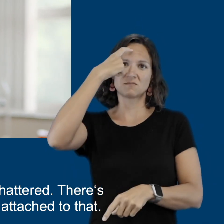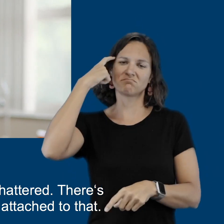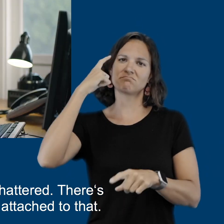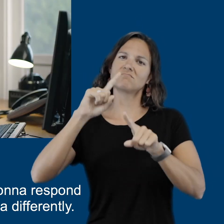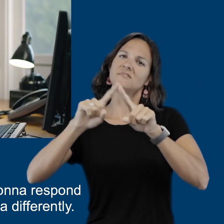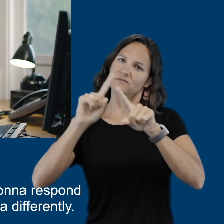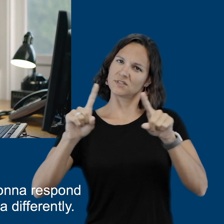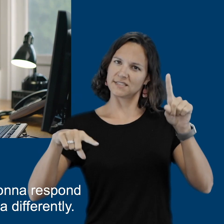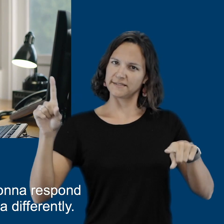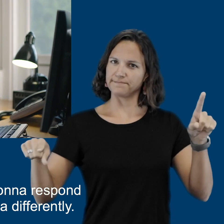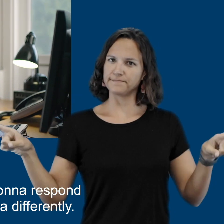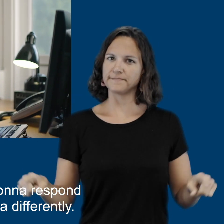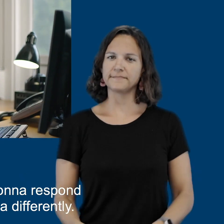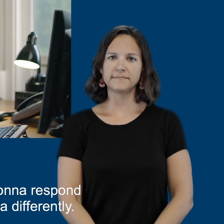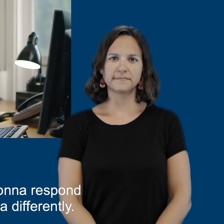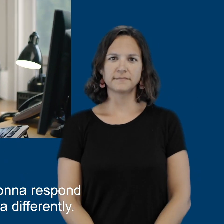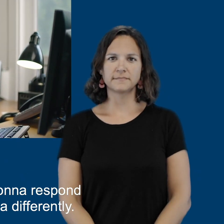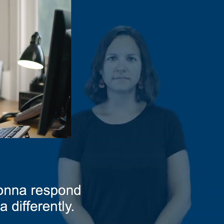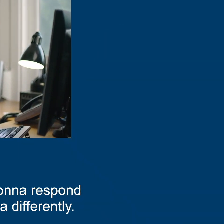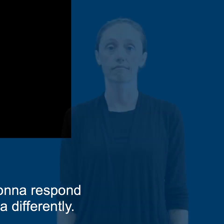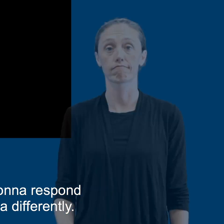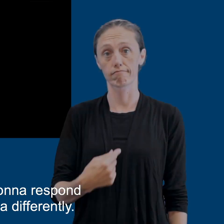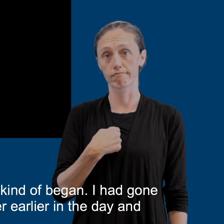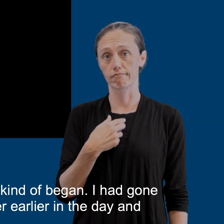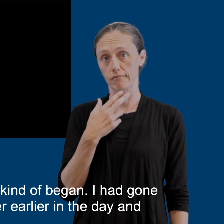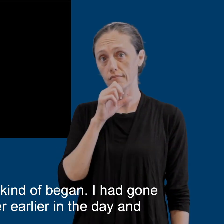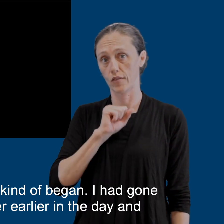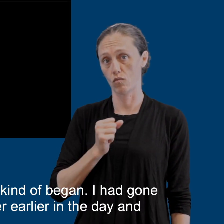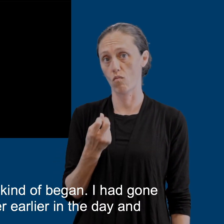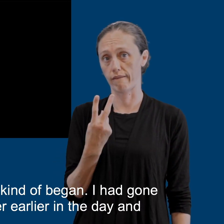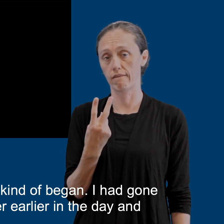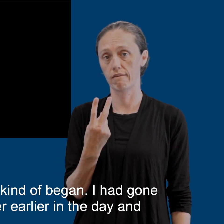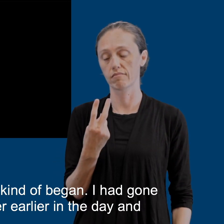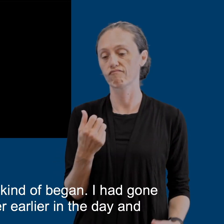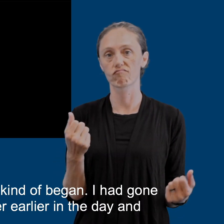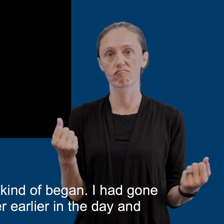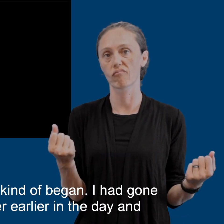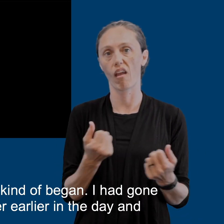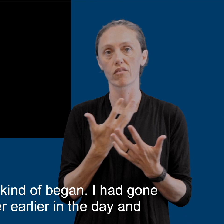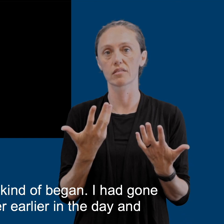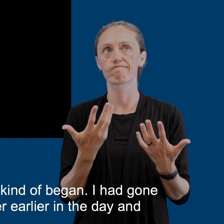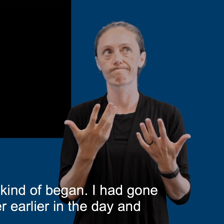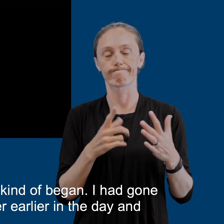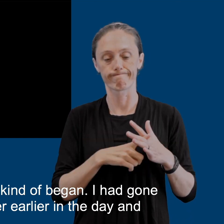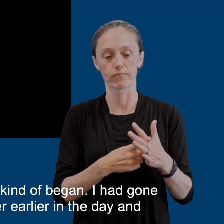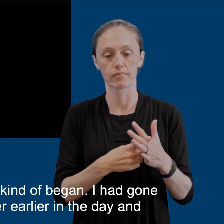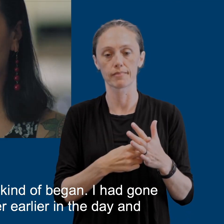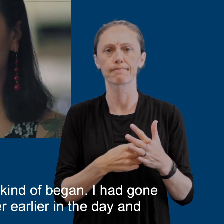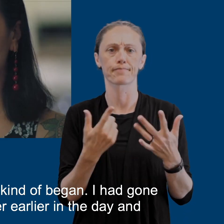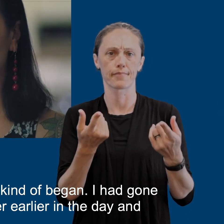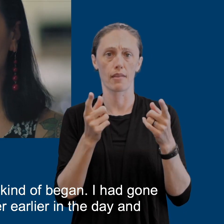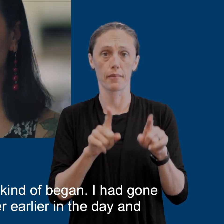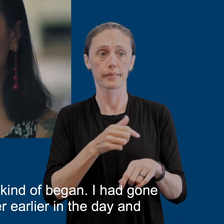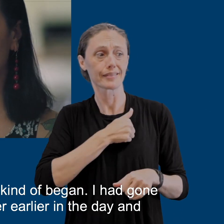emotions attached to that. Everybody's going to respond to the trauma differently. I was 12 when everything kind of began.